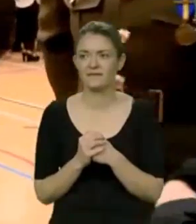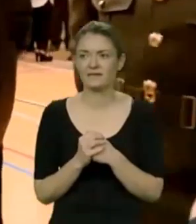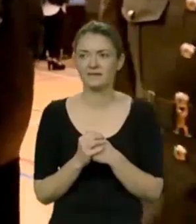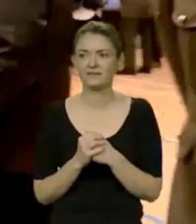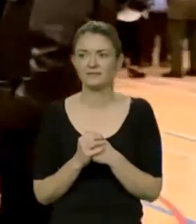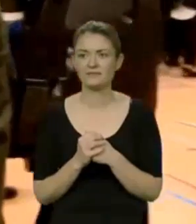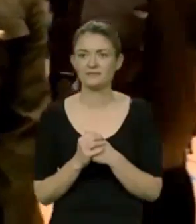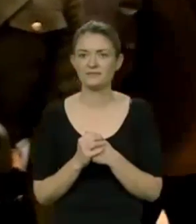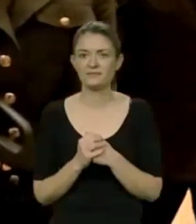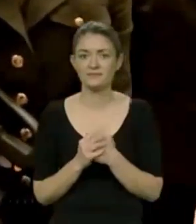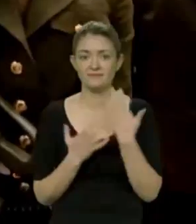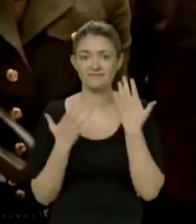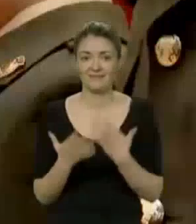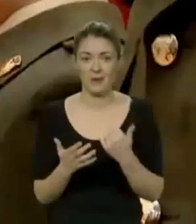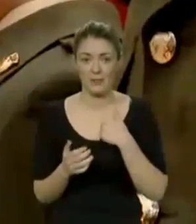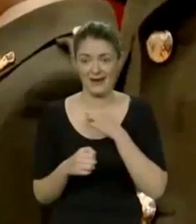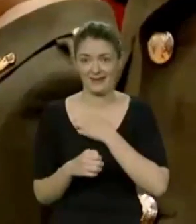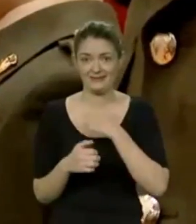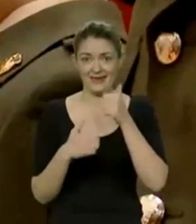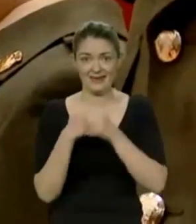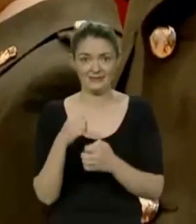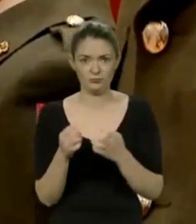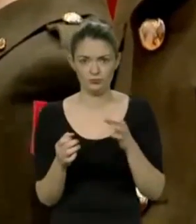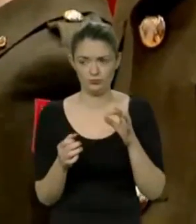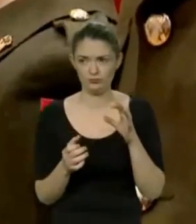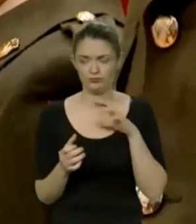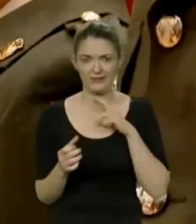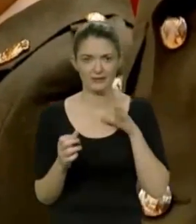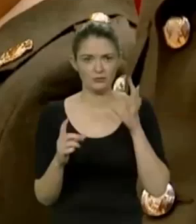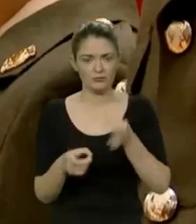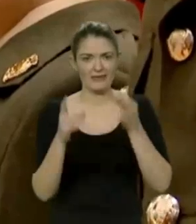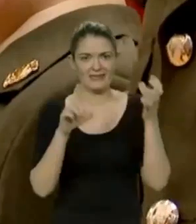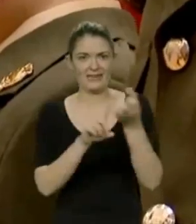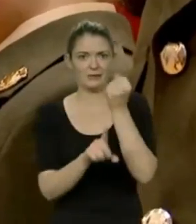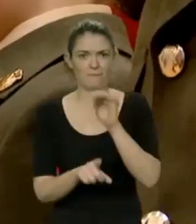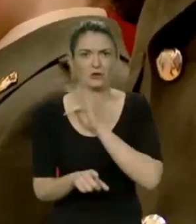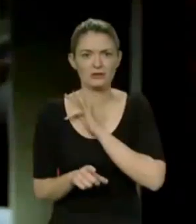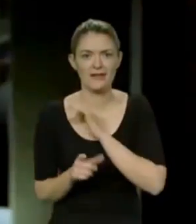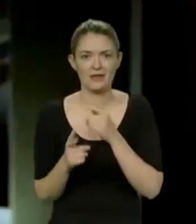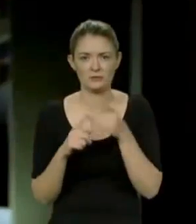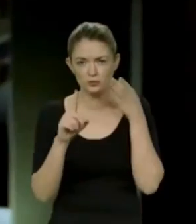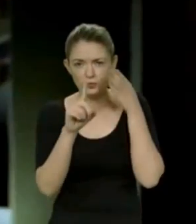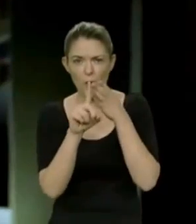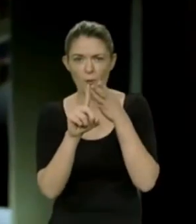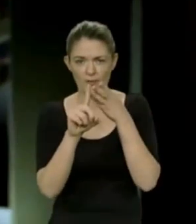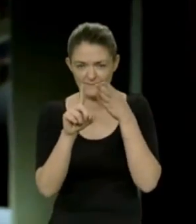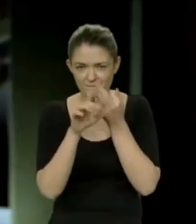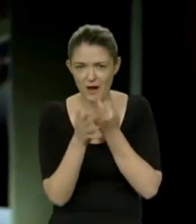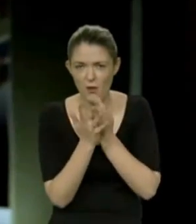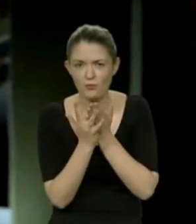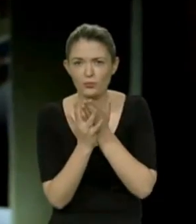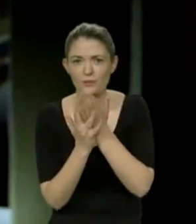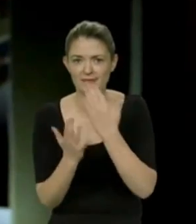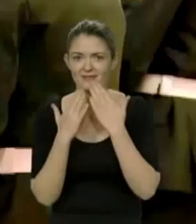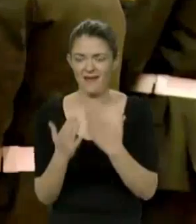Now that we're at the end of it, it's a great sense of achievement for yourself. You set a goal, you're after following through on it, and it stays like today, then that you're thankful that you did stick it out